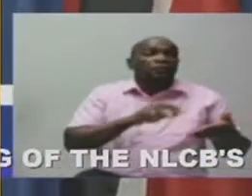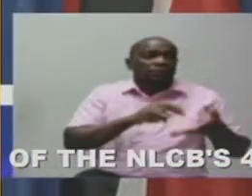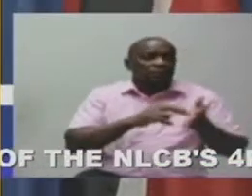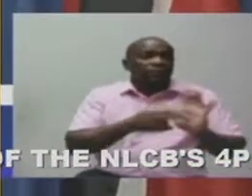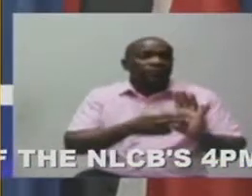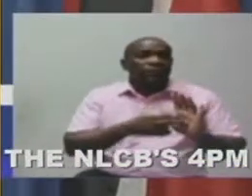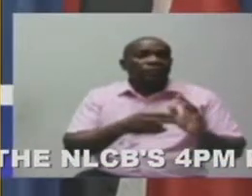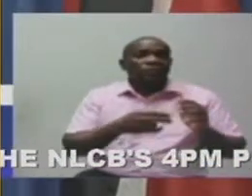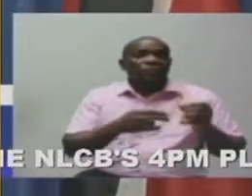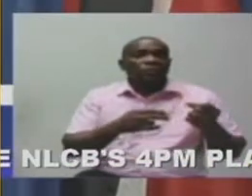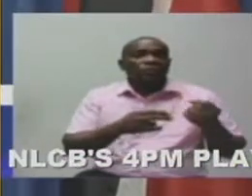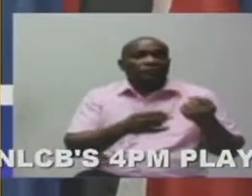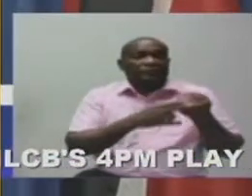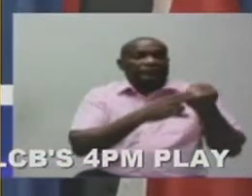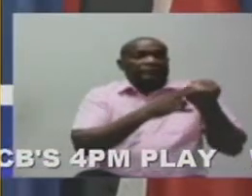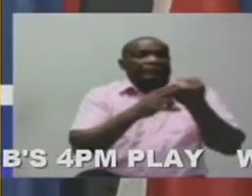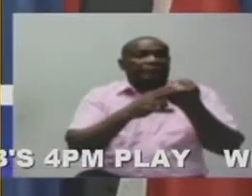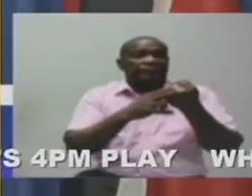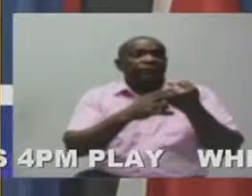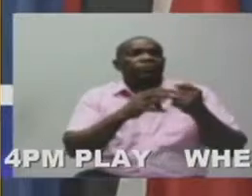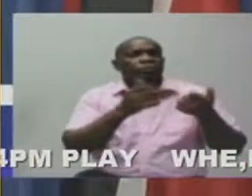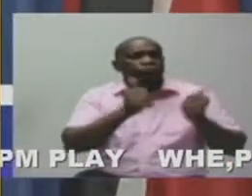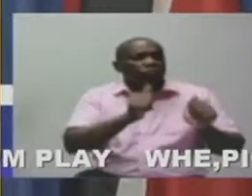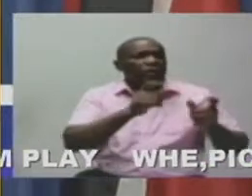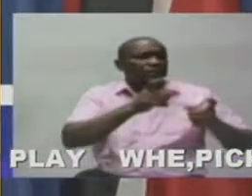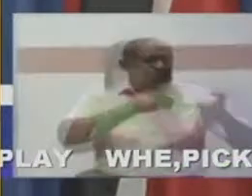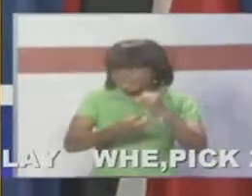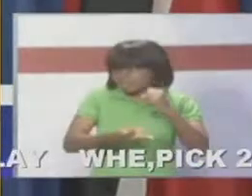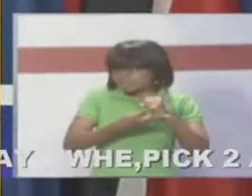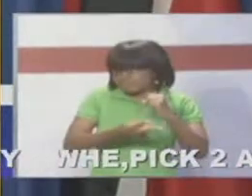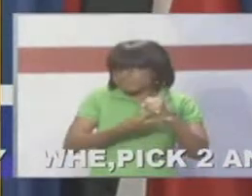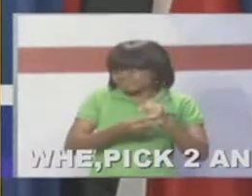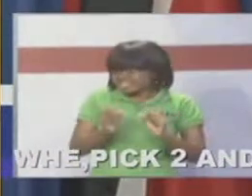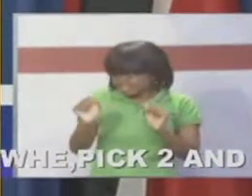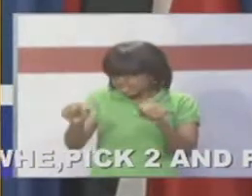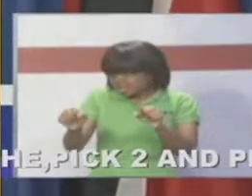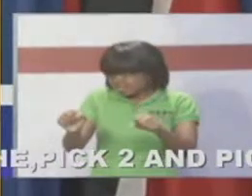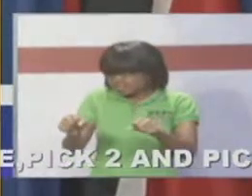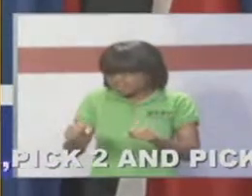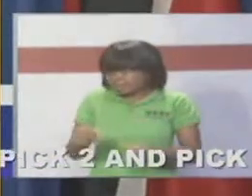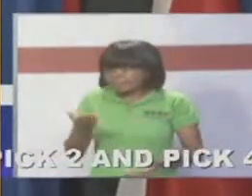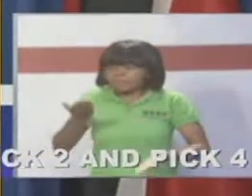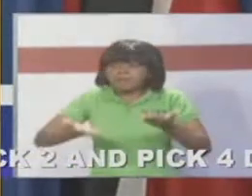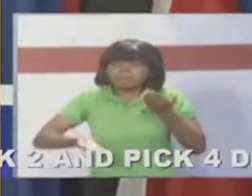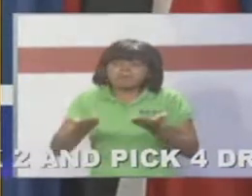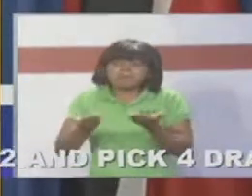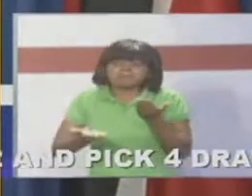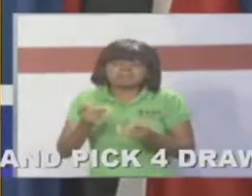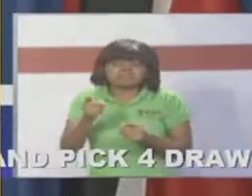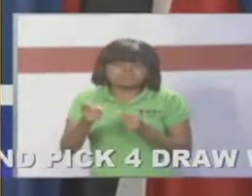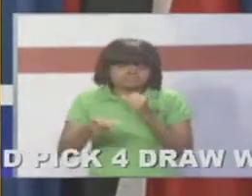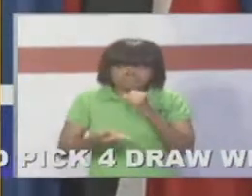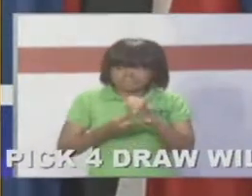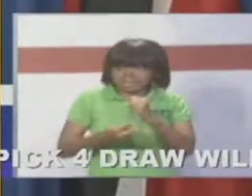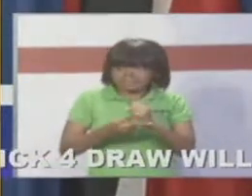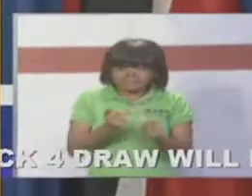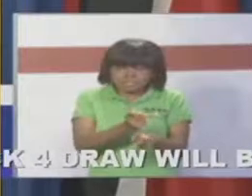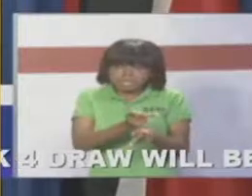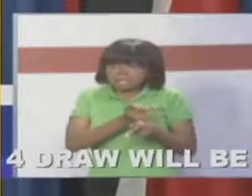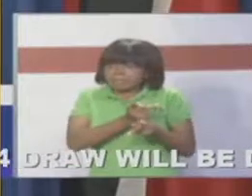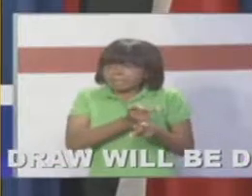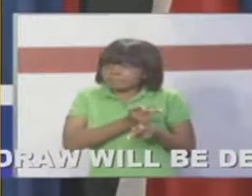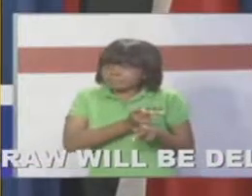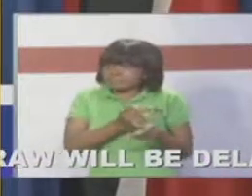The Minister of Finance has been managing that. We've been using the interest, the earned interest, to help us across this